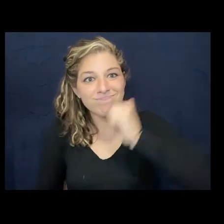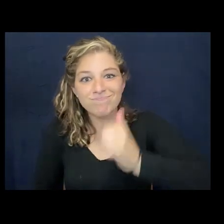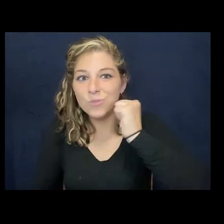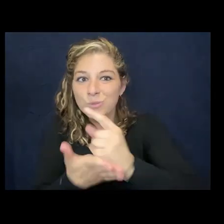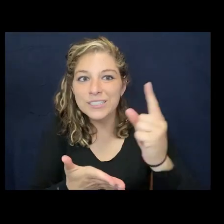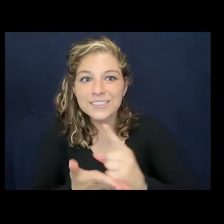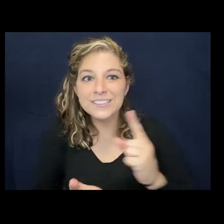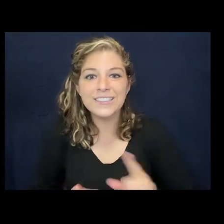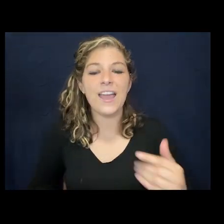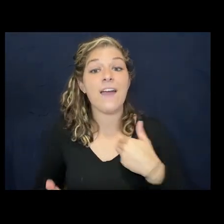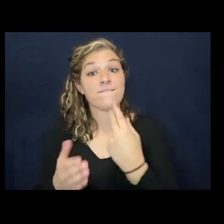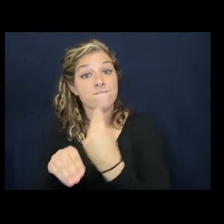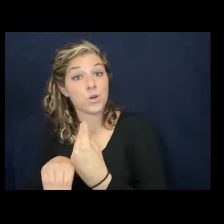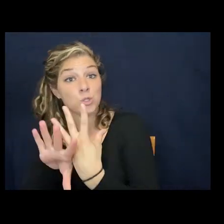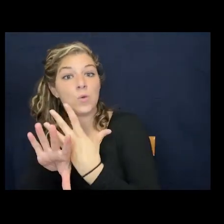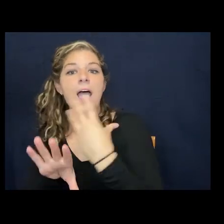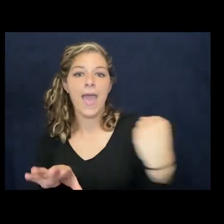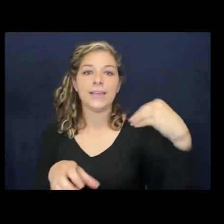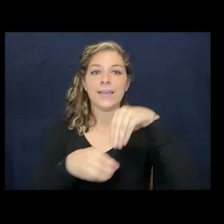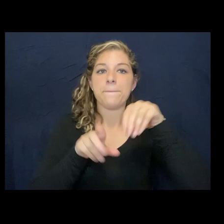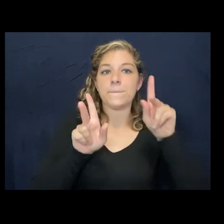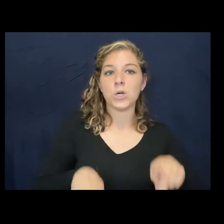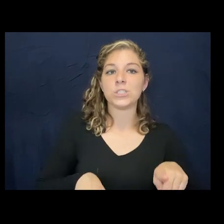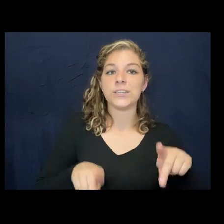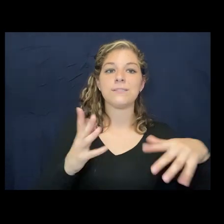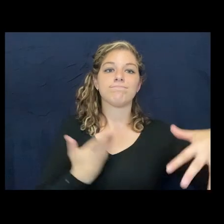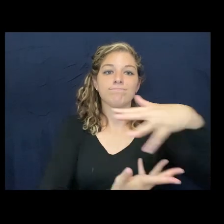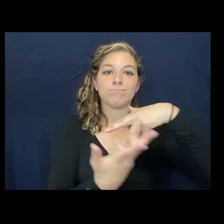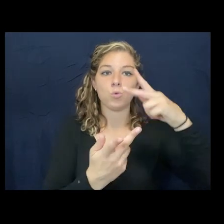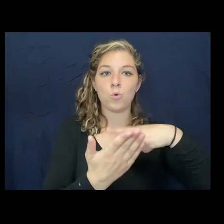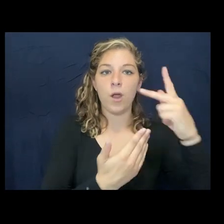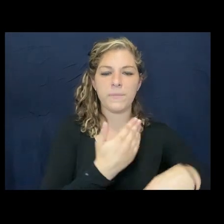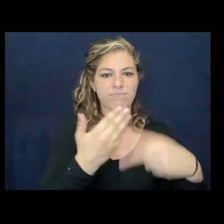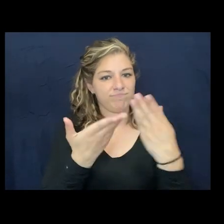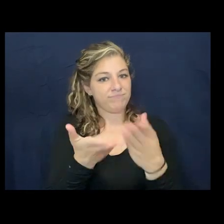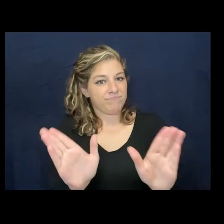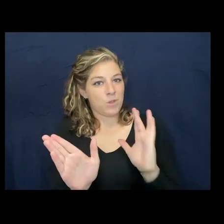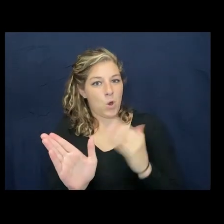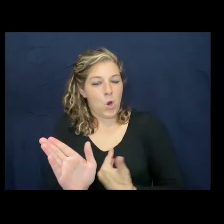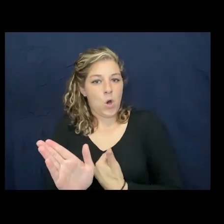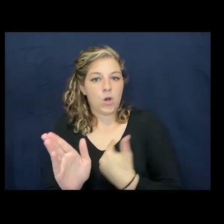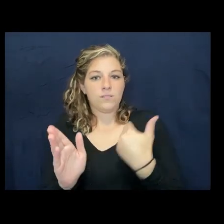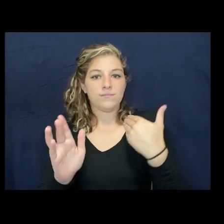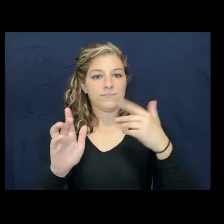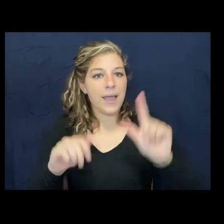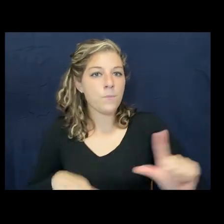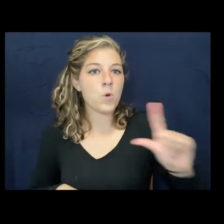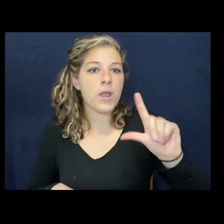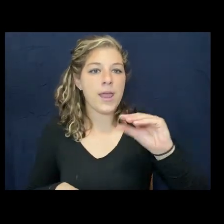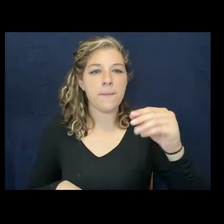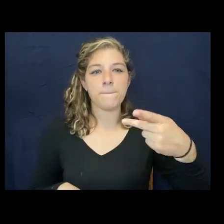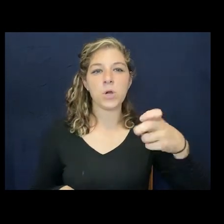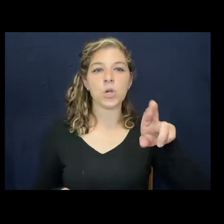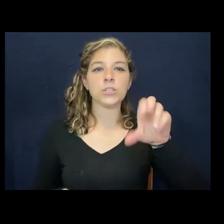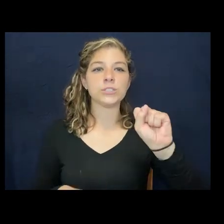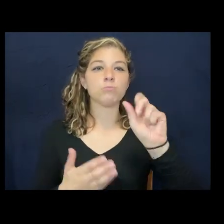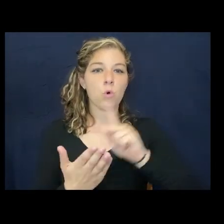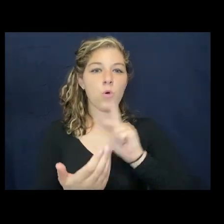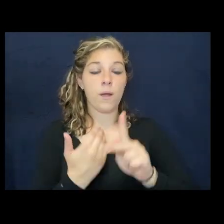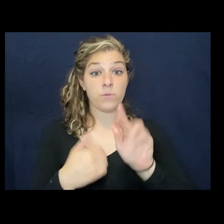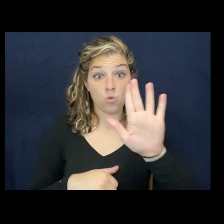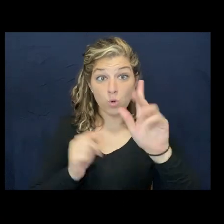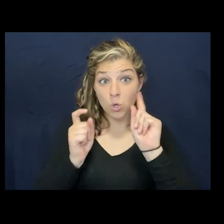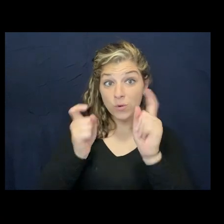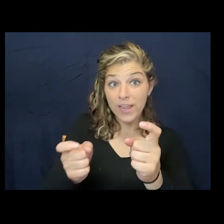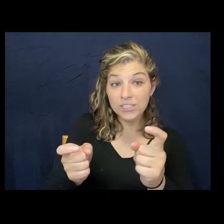We now include a hybrid of both virtual and in-person programming, further expanding our Frame Film Library and Pearls programs.